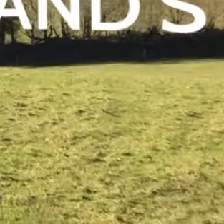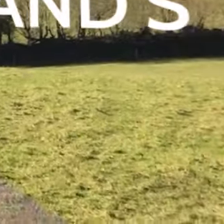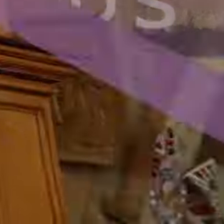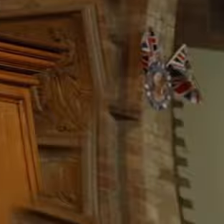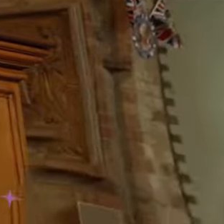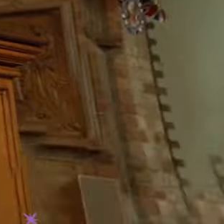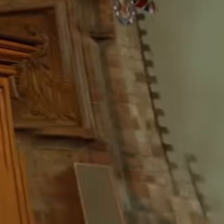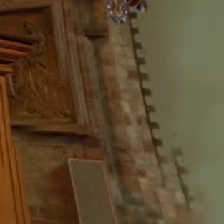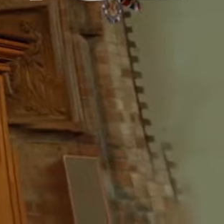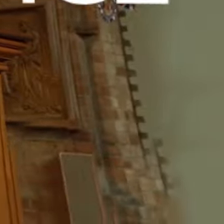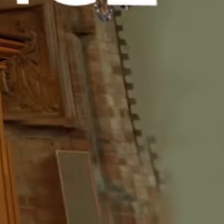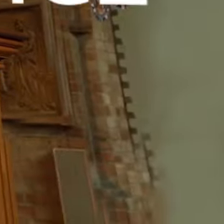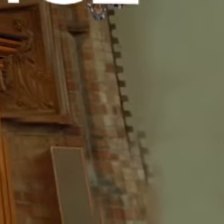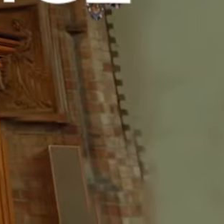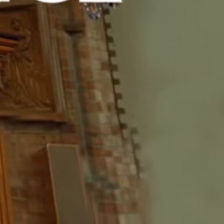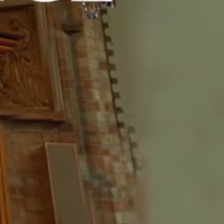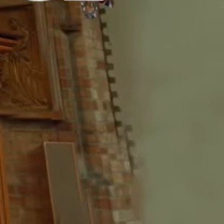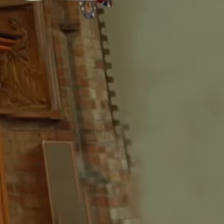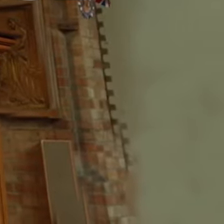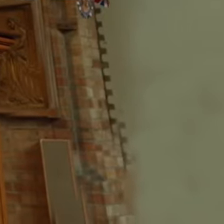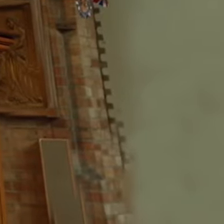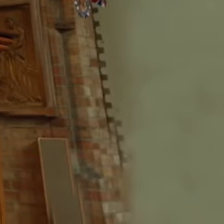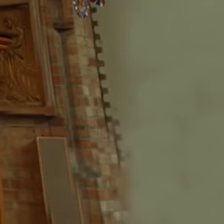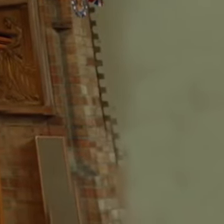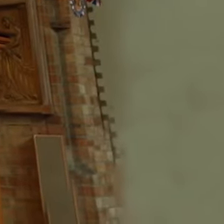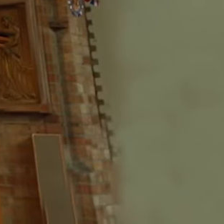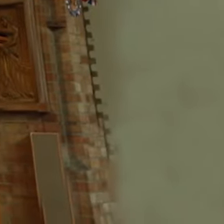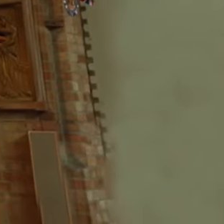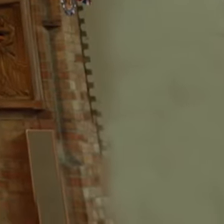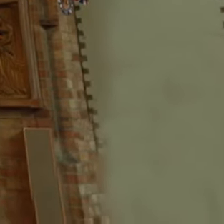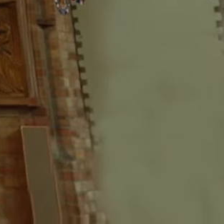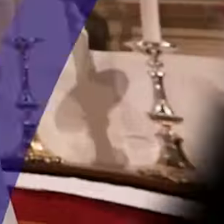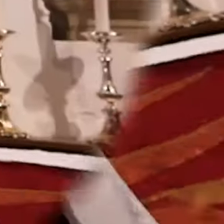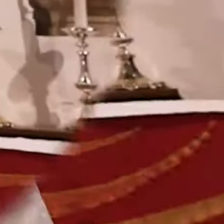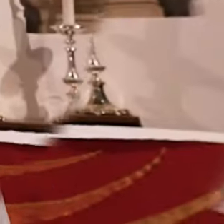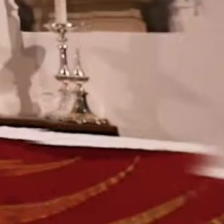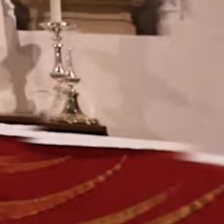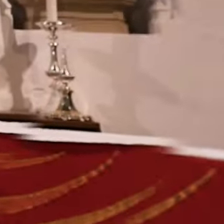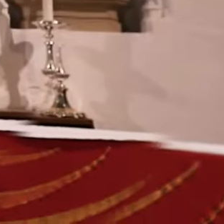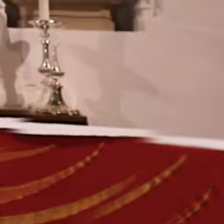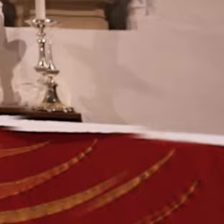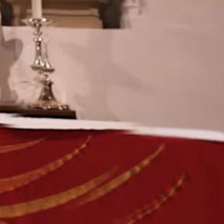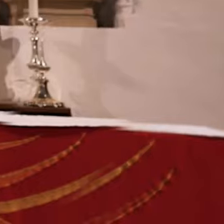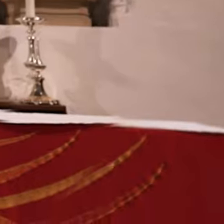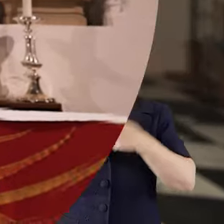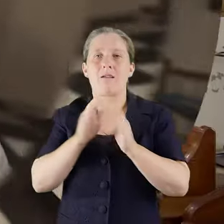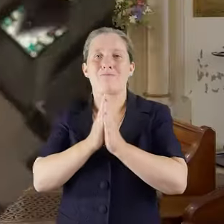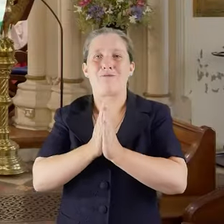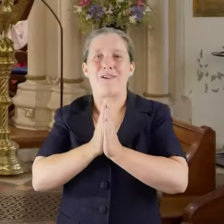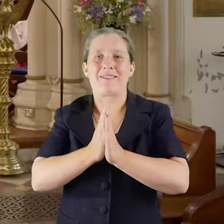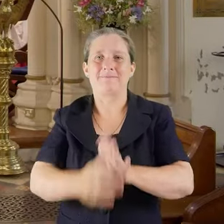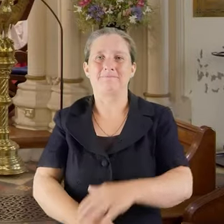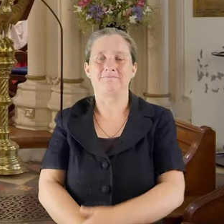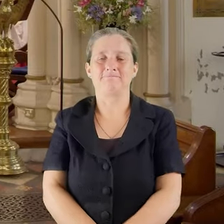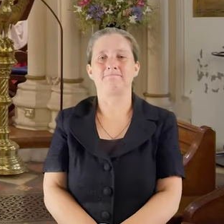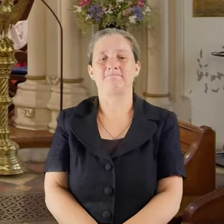God. And the God of salvation is making all things new. Amen.